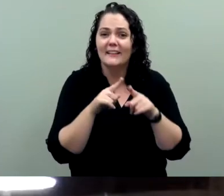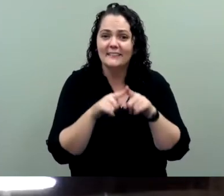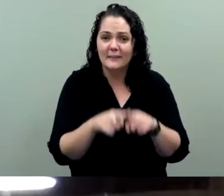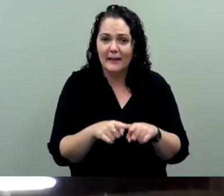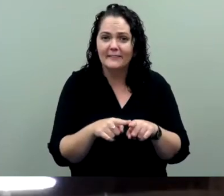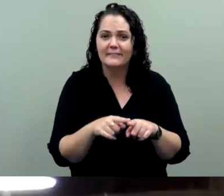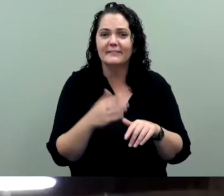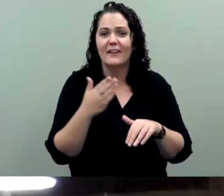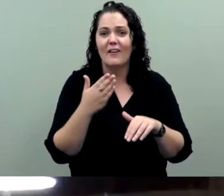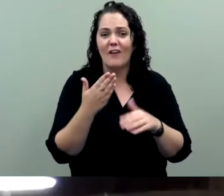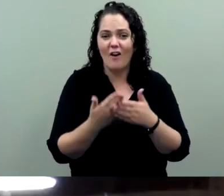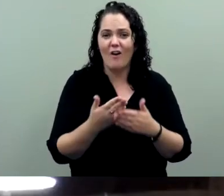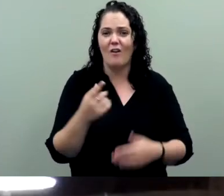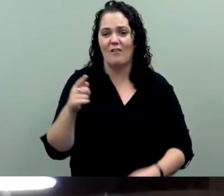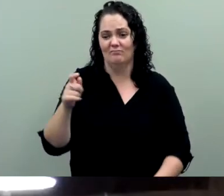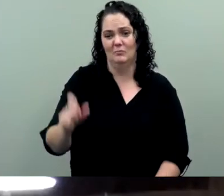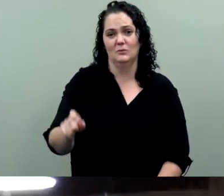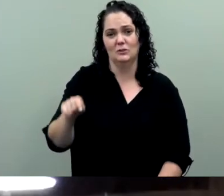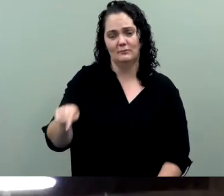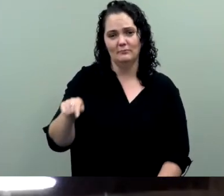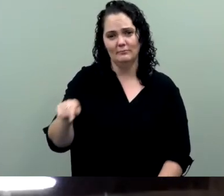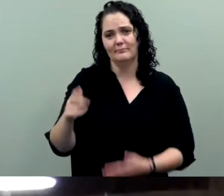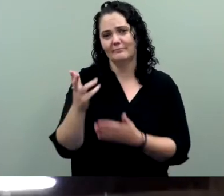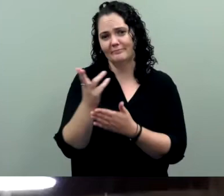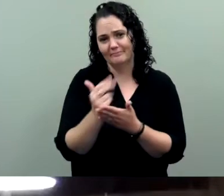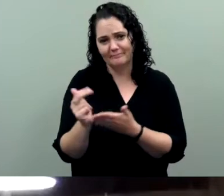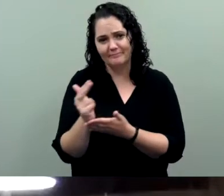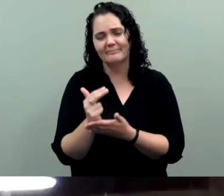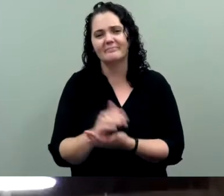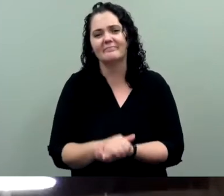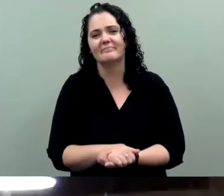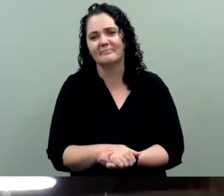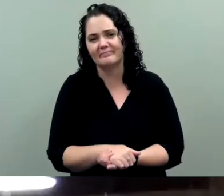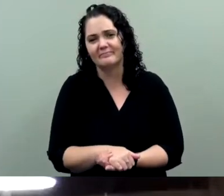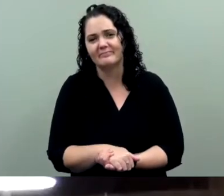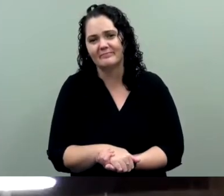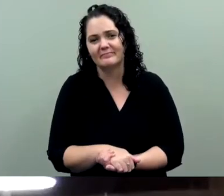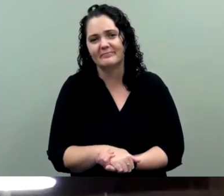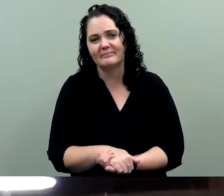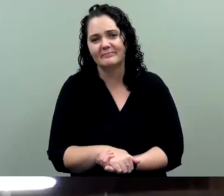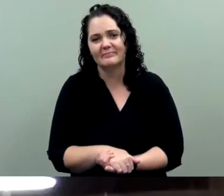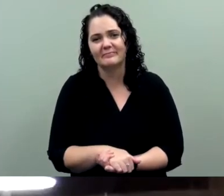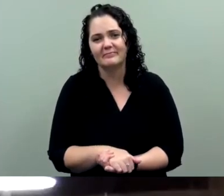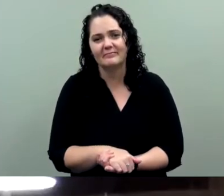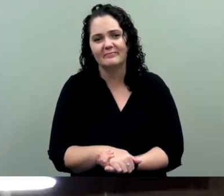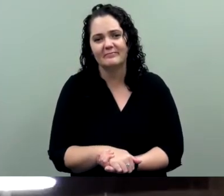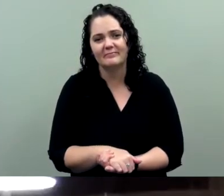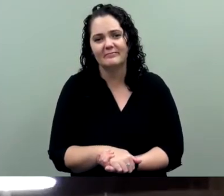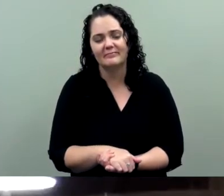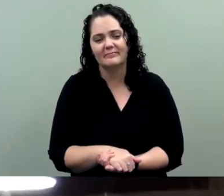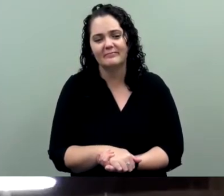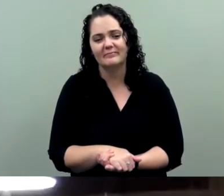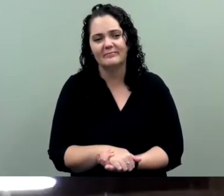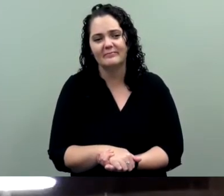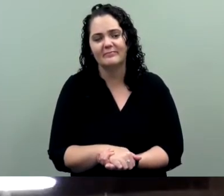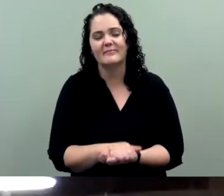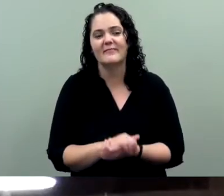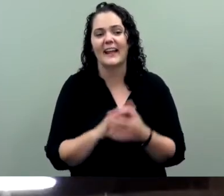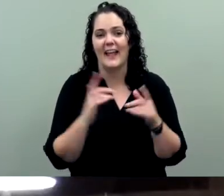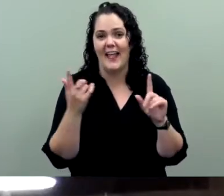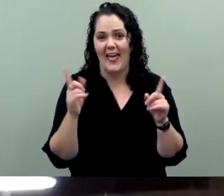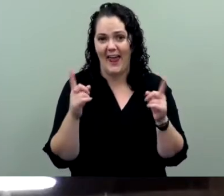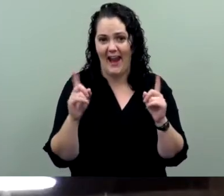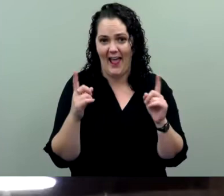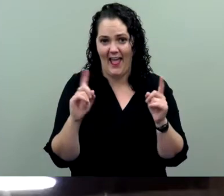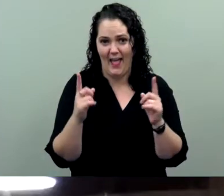graphic tendencies of drawing, not to anything more than that. So what we're going to do now is we're going to do a little bit of wrist drawing. All right. So we're going